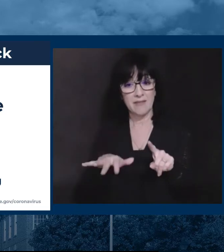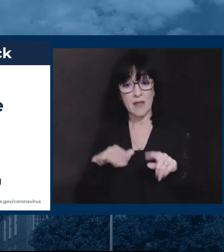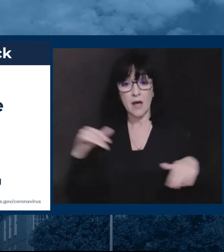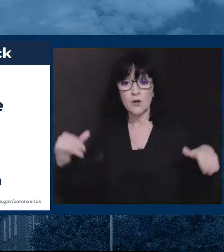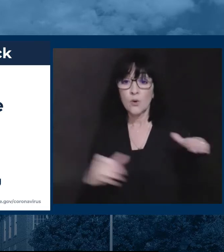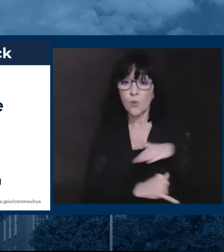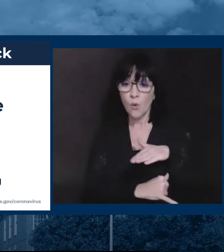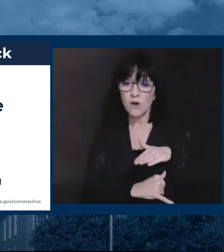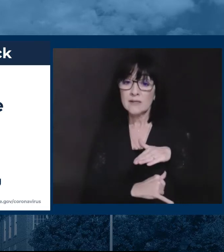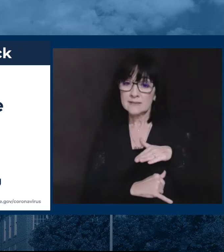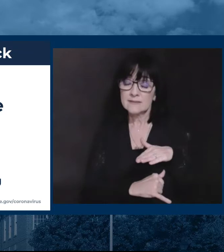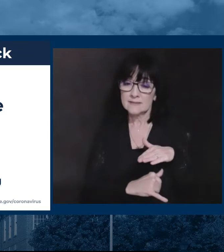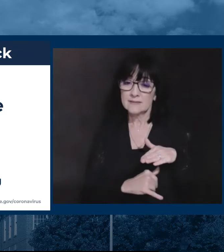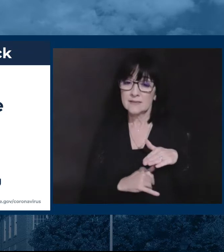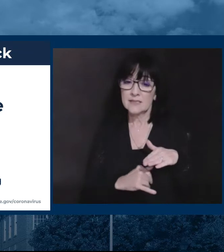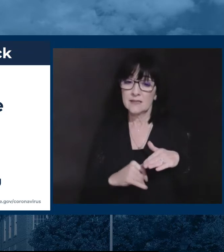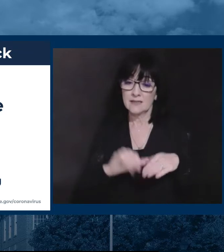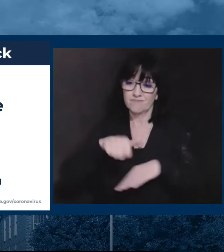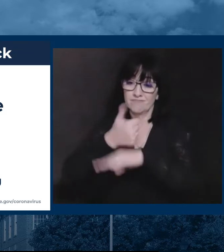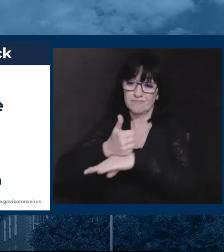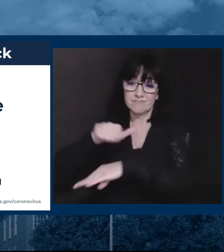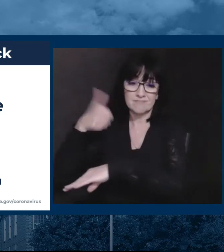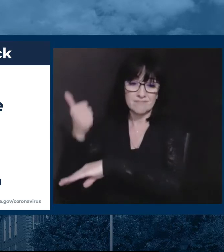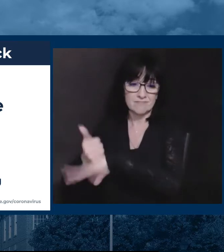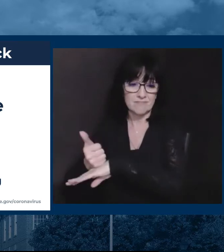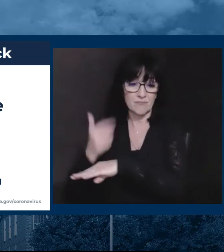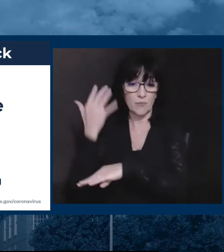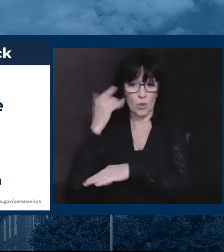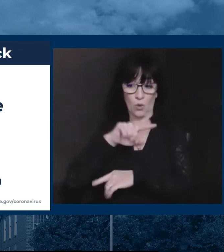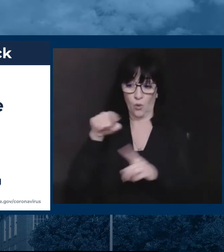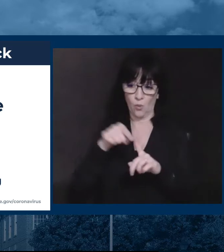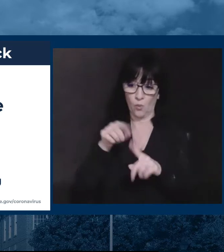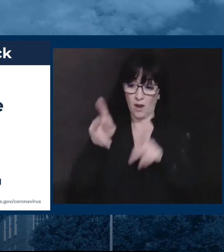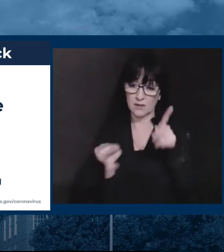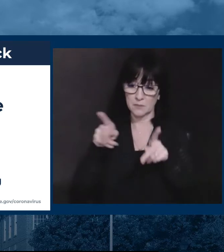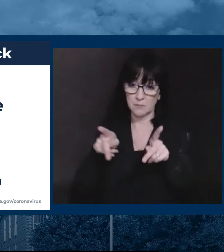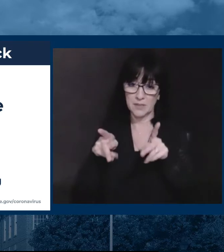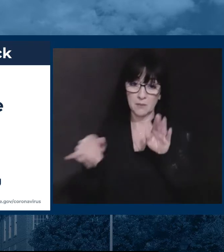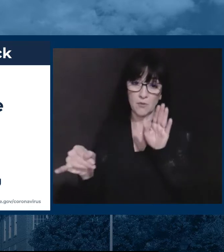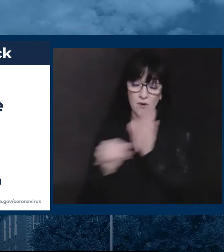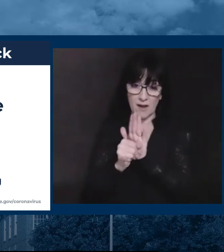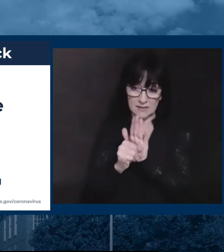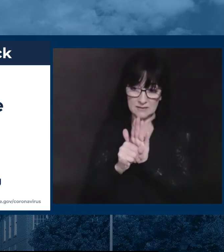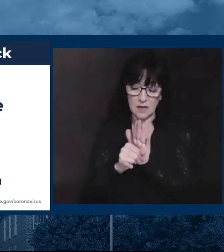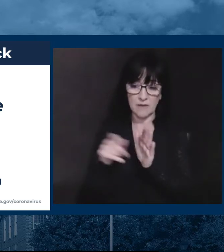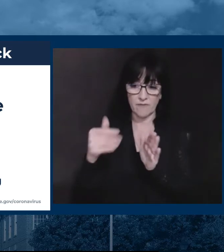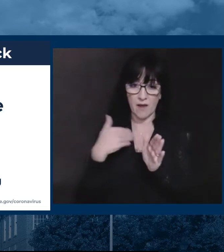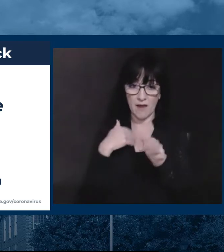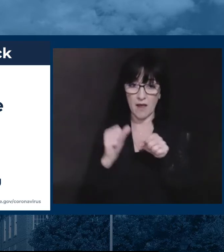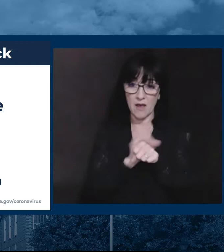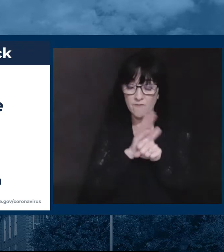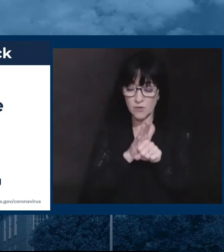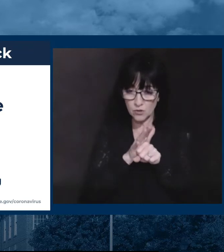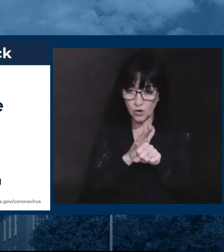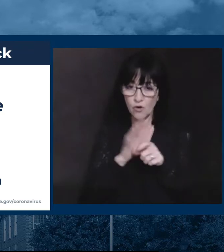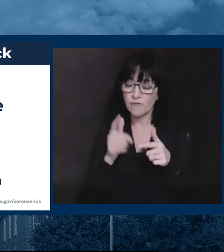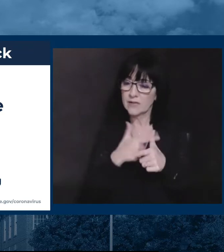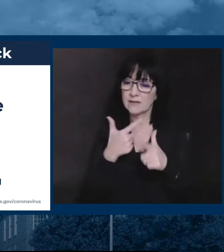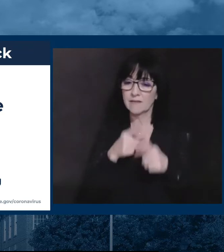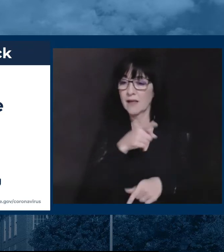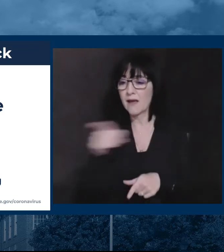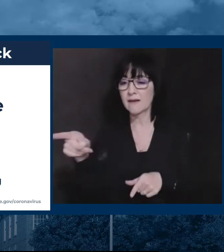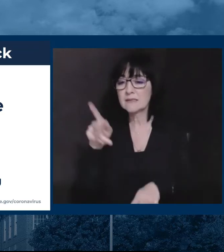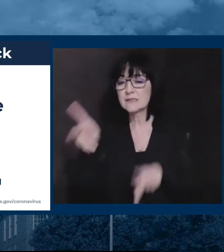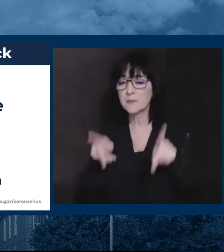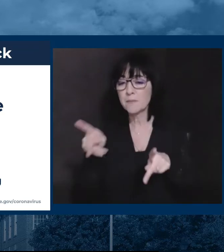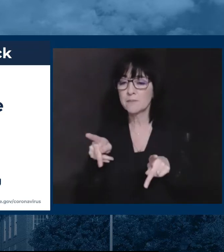practices that we have been putting into place to make sure that we are tracking the cases that we might have, and also making